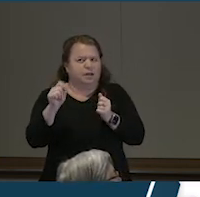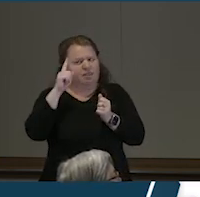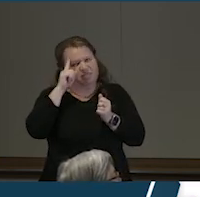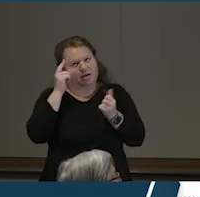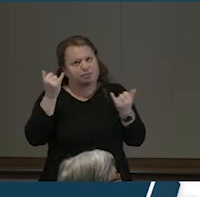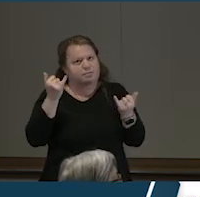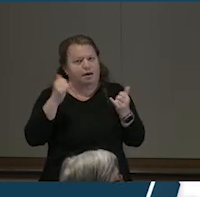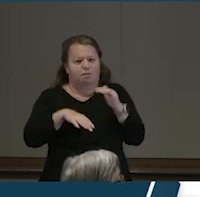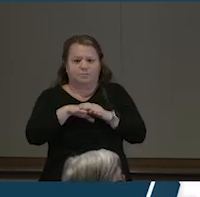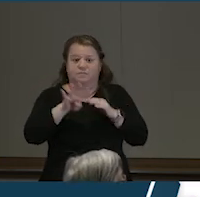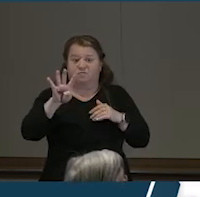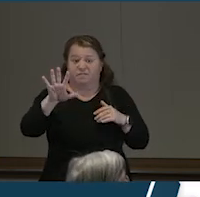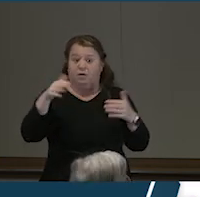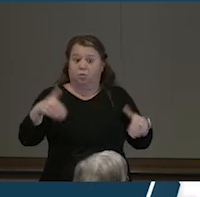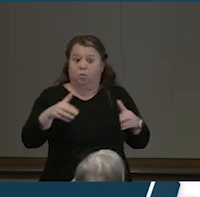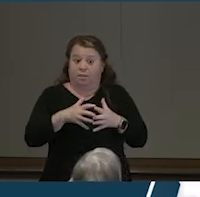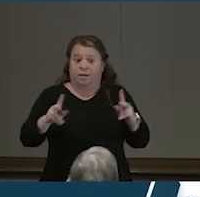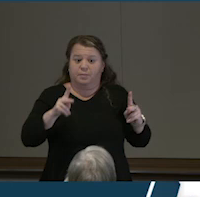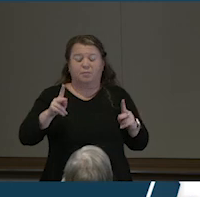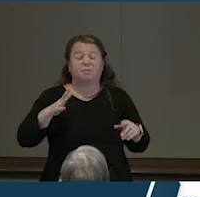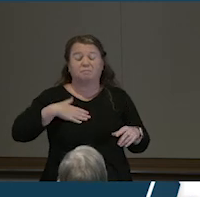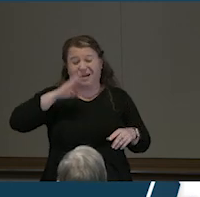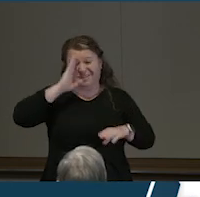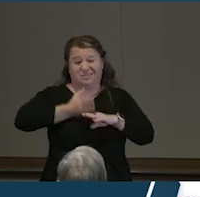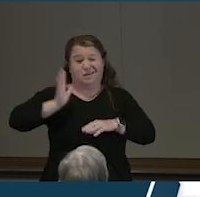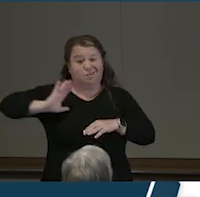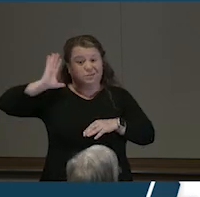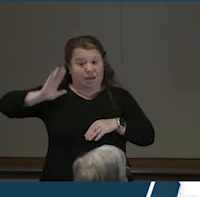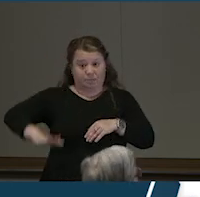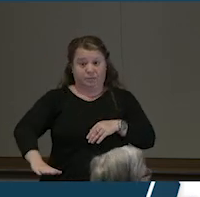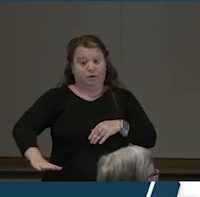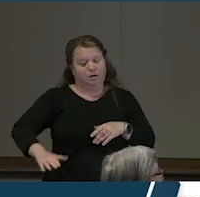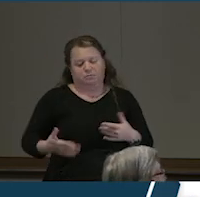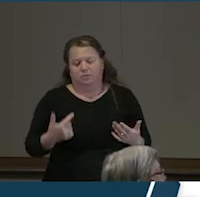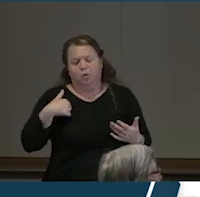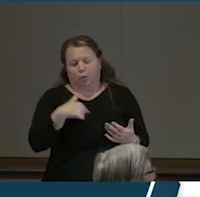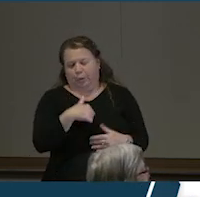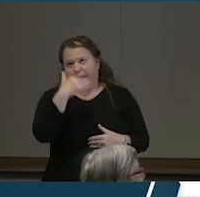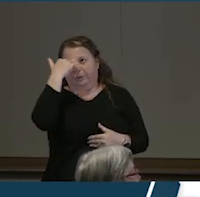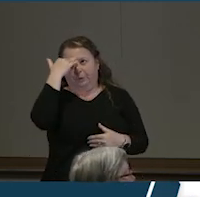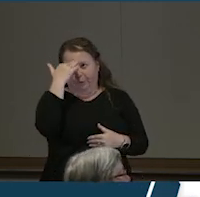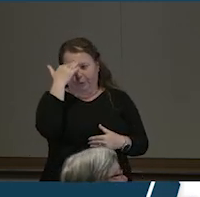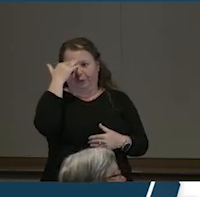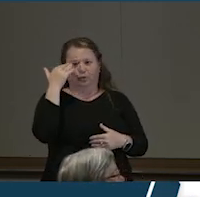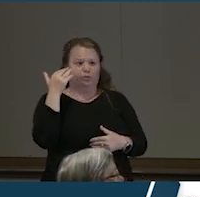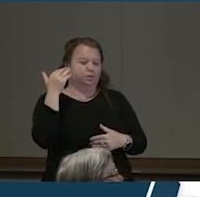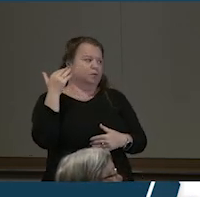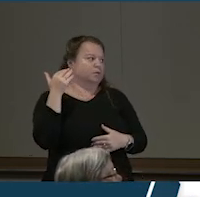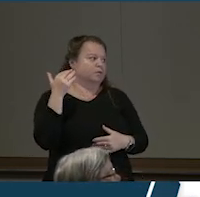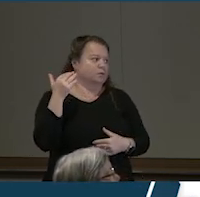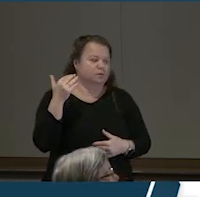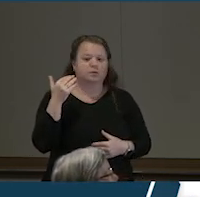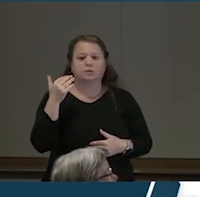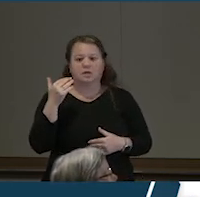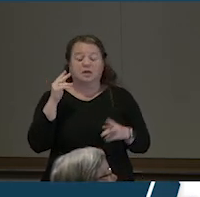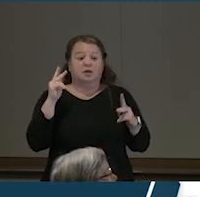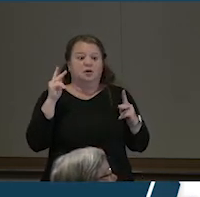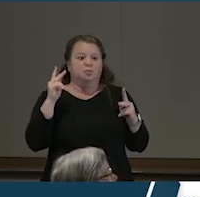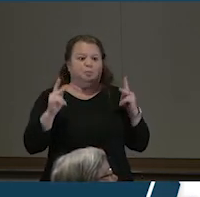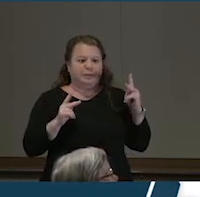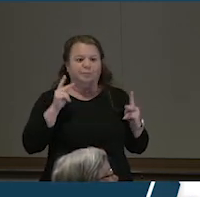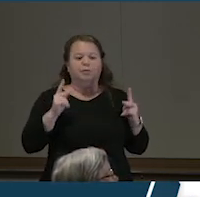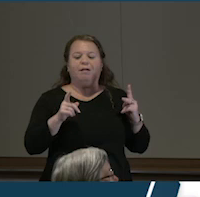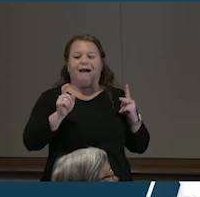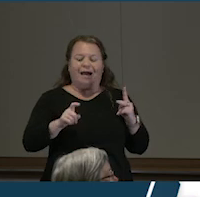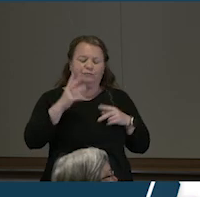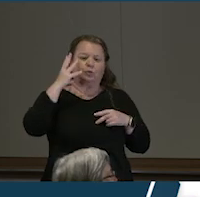people. And back when my son was little, we always knew it's going to take them to be personally affected